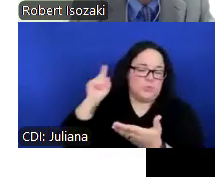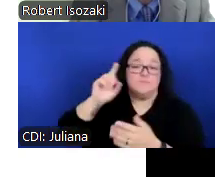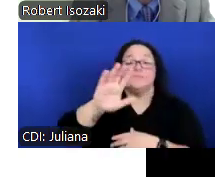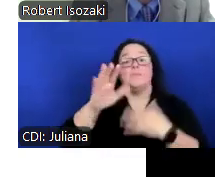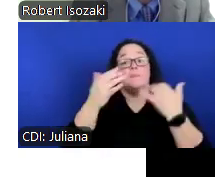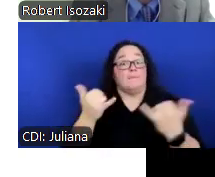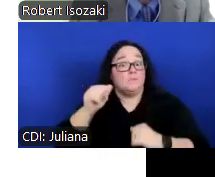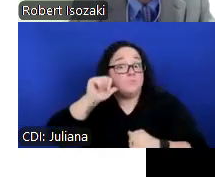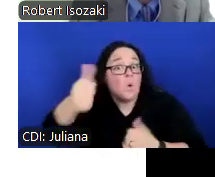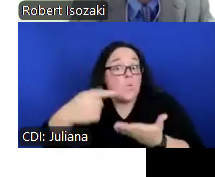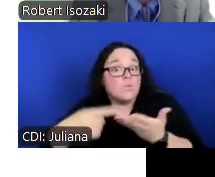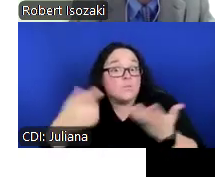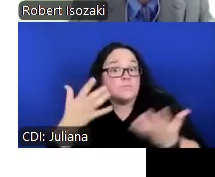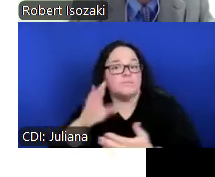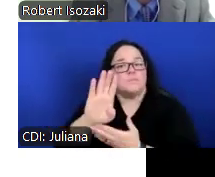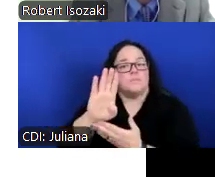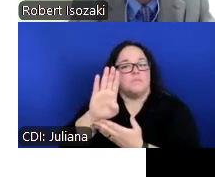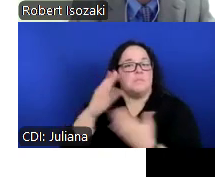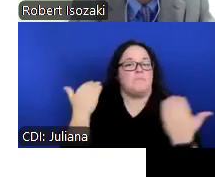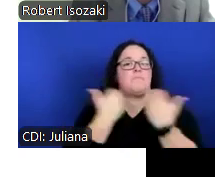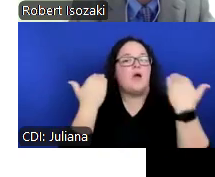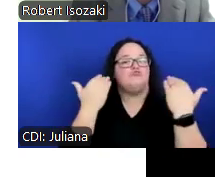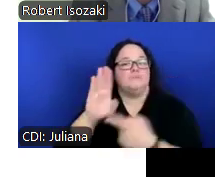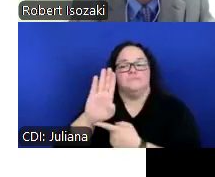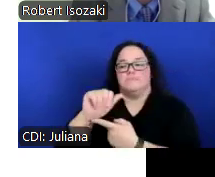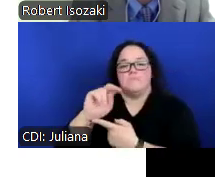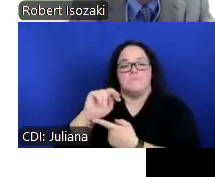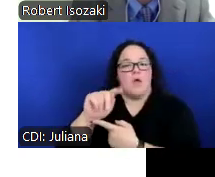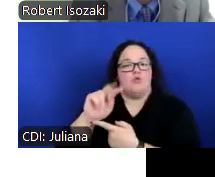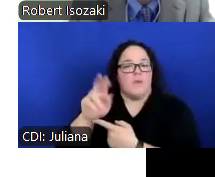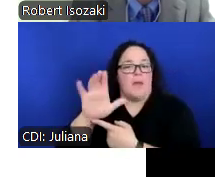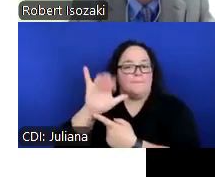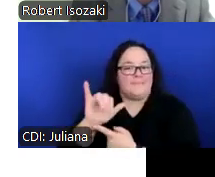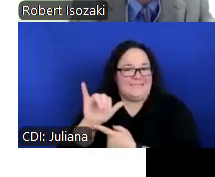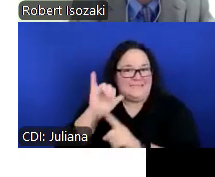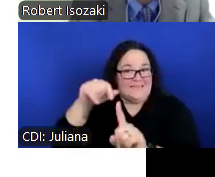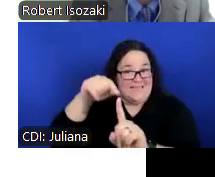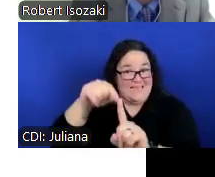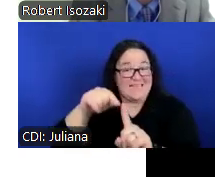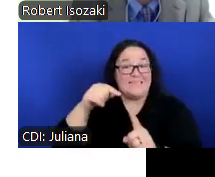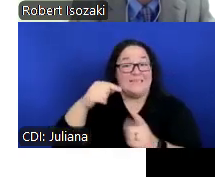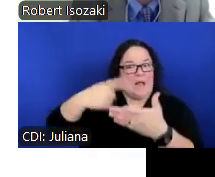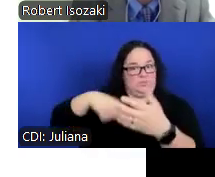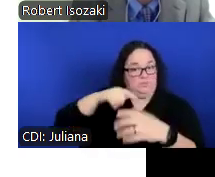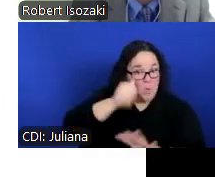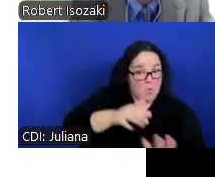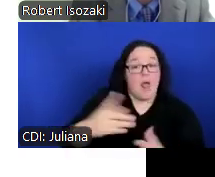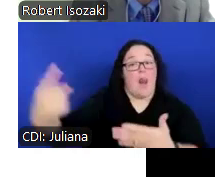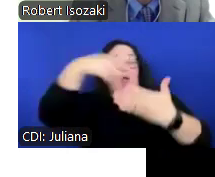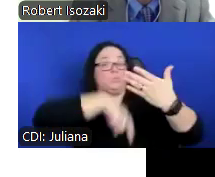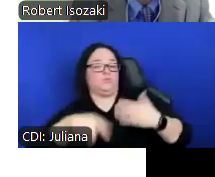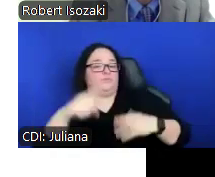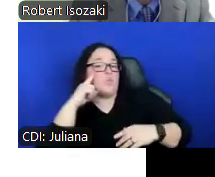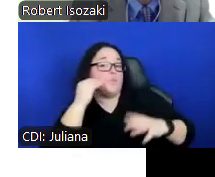our homeowner series, we have a session about homeowner associations, followed by the